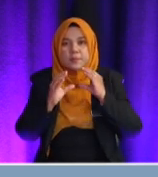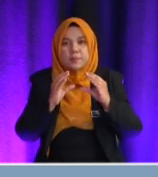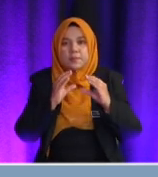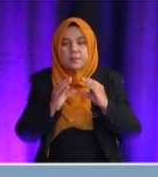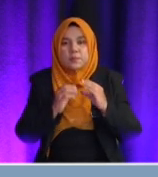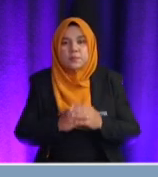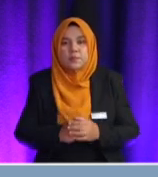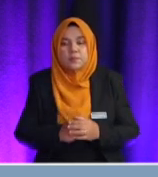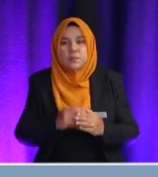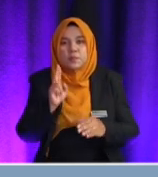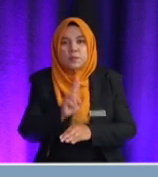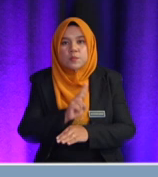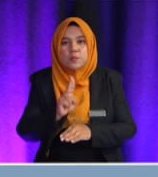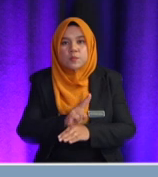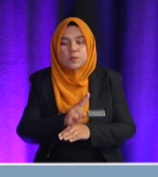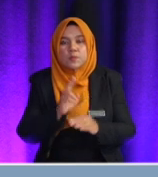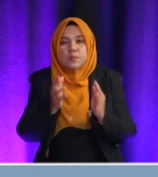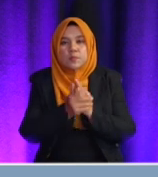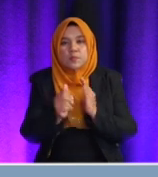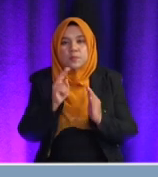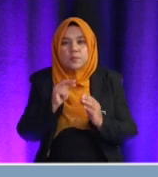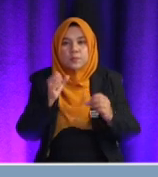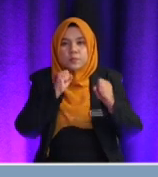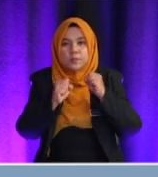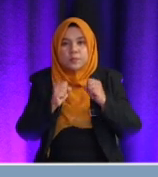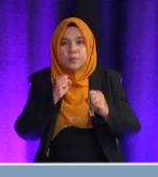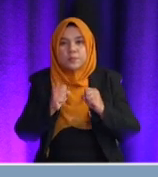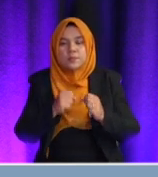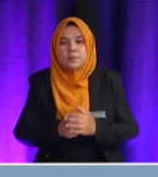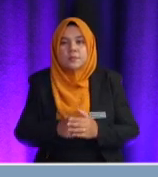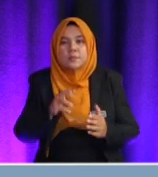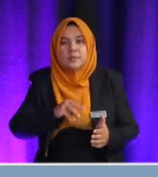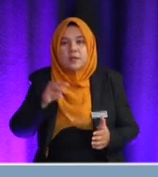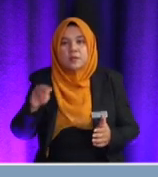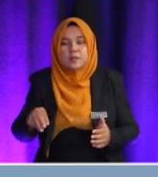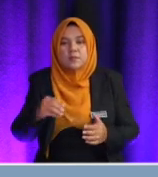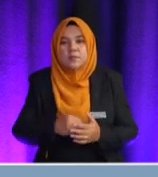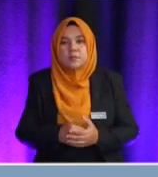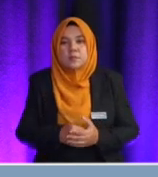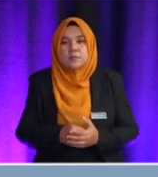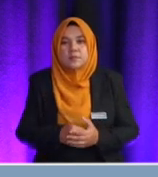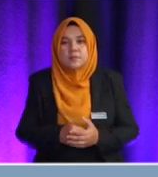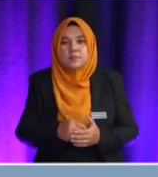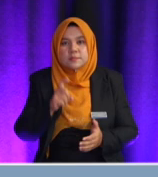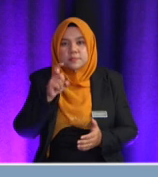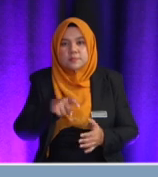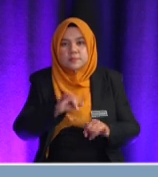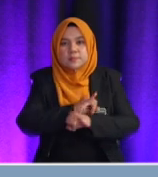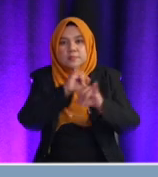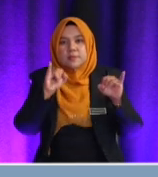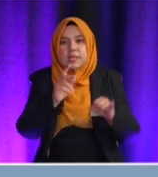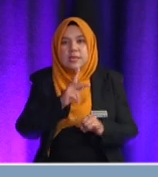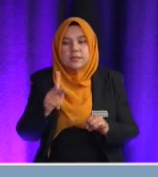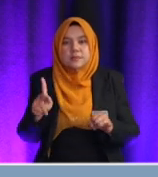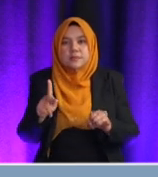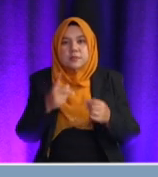we are using speaking skills. So mm-hmm. Later on, the pupils need to justify the answer. Right. Okay, so you guys